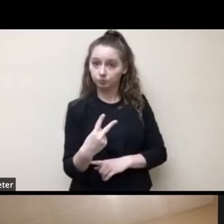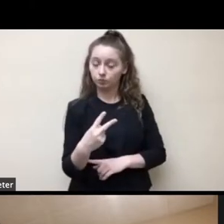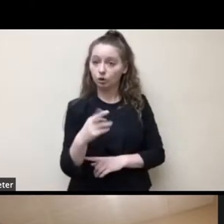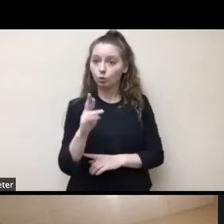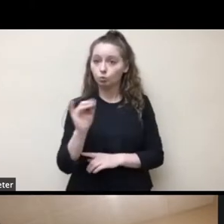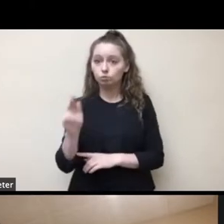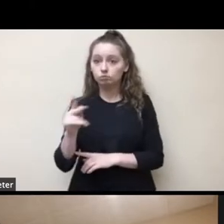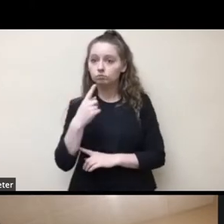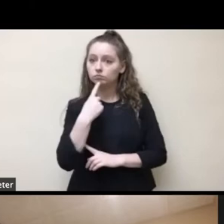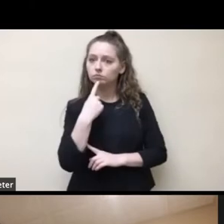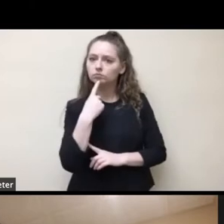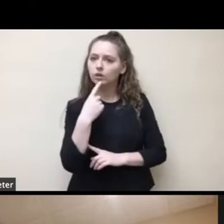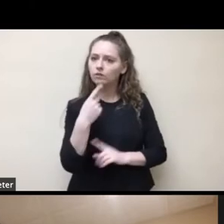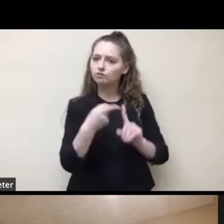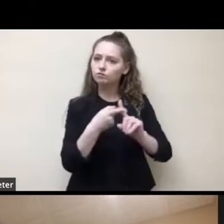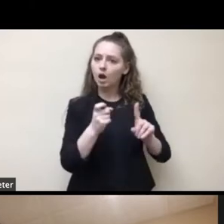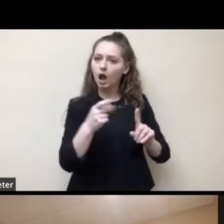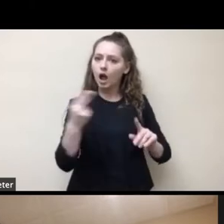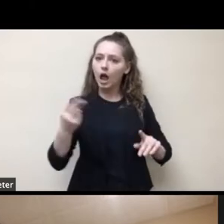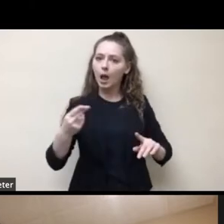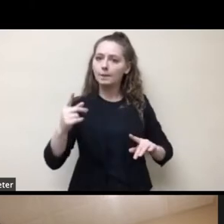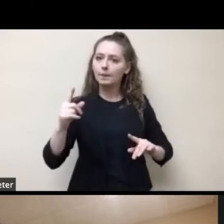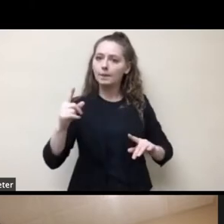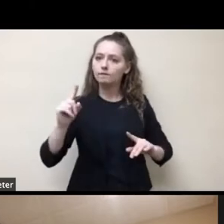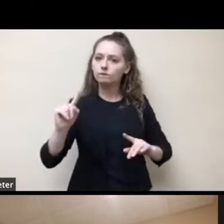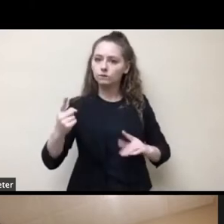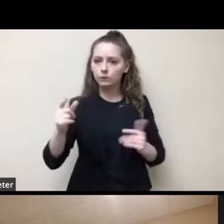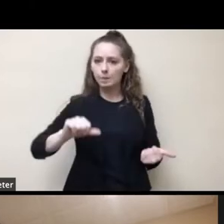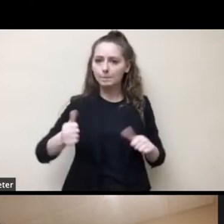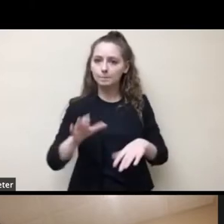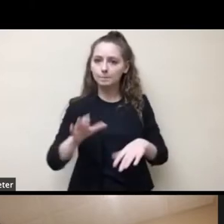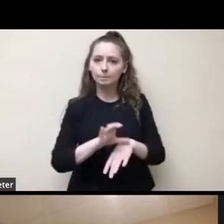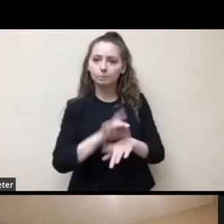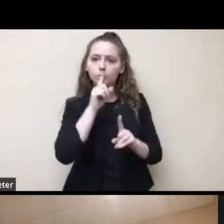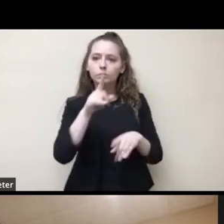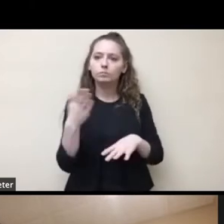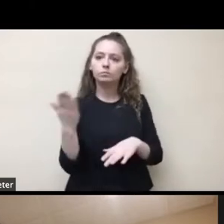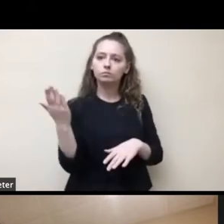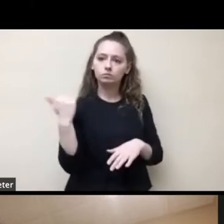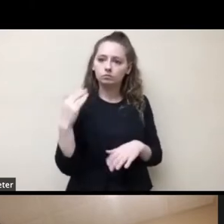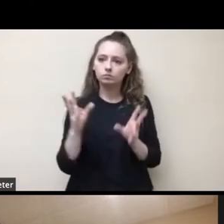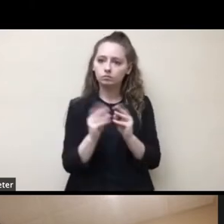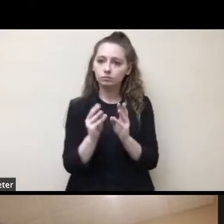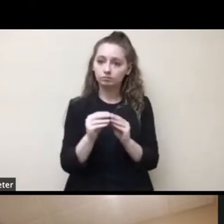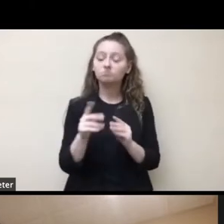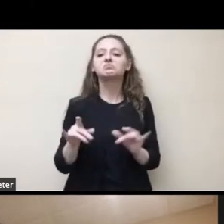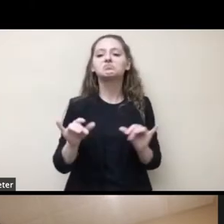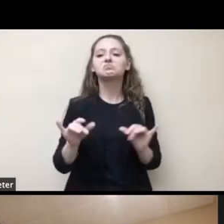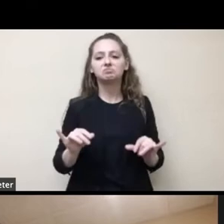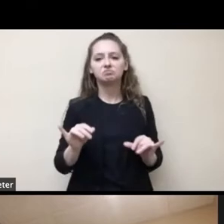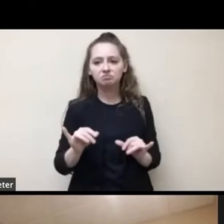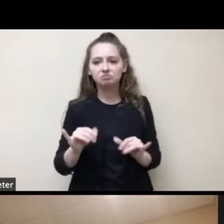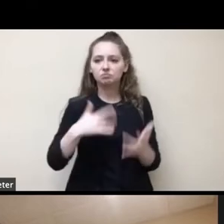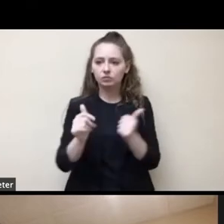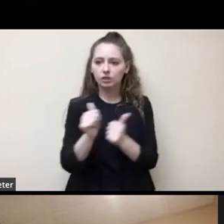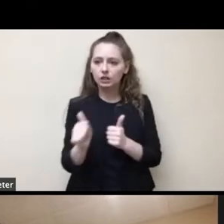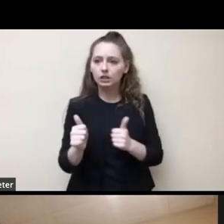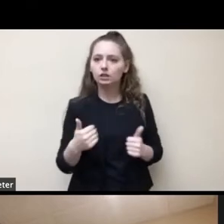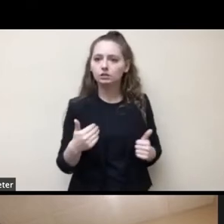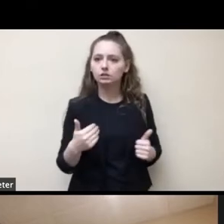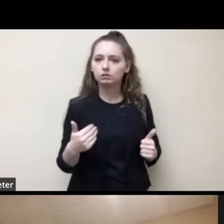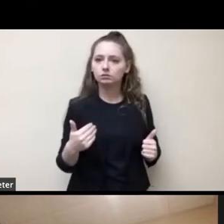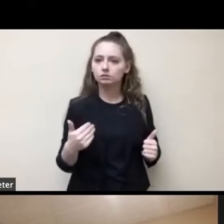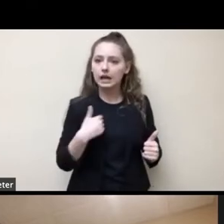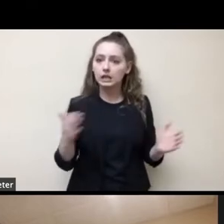Rick Sparks from Hammond First Baptist Church reported in our last meeting that they maintained social distancing and they had a smaller than normal crowd, but they